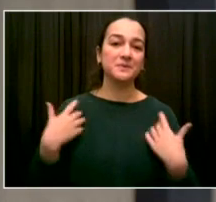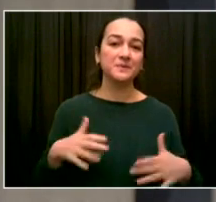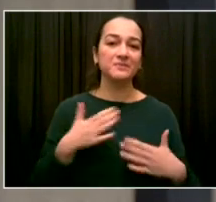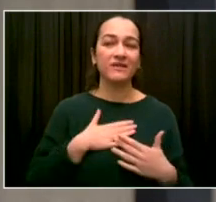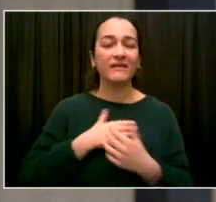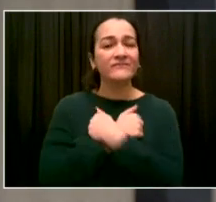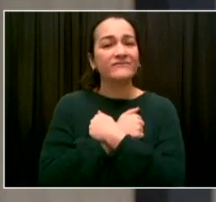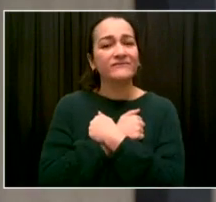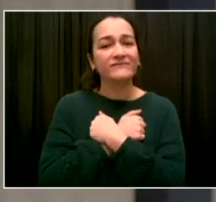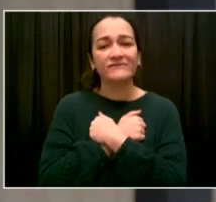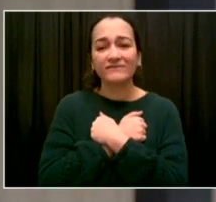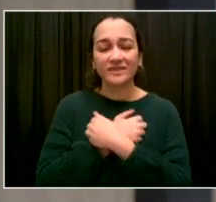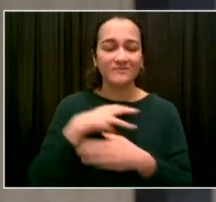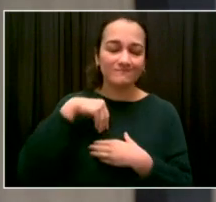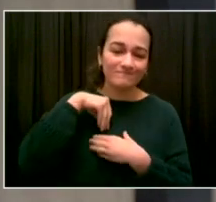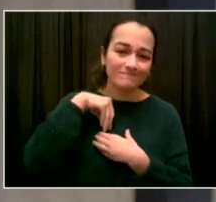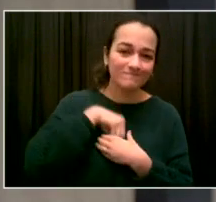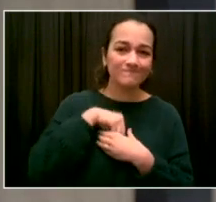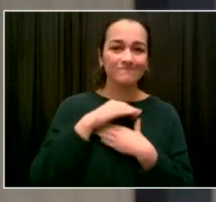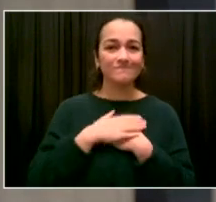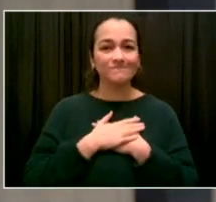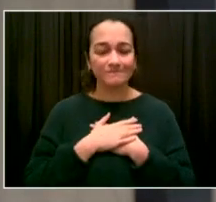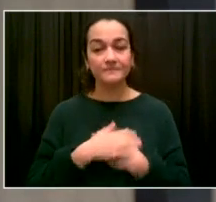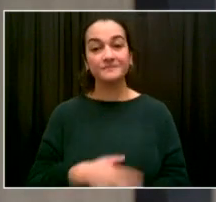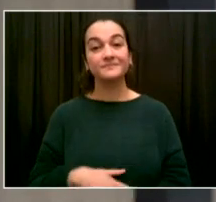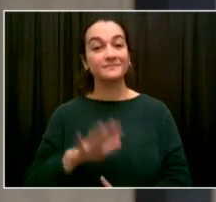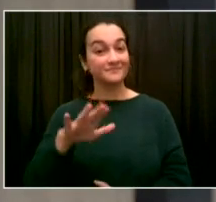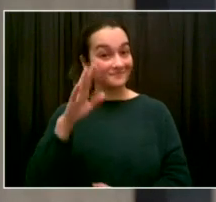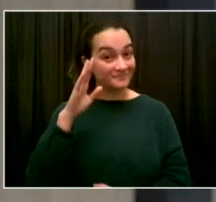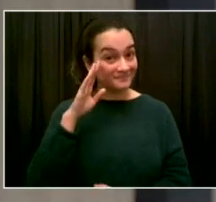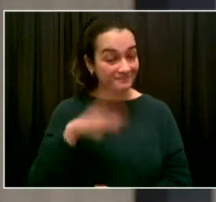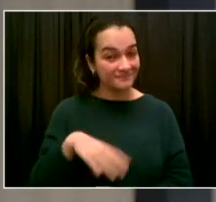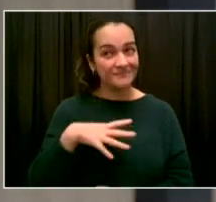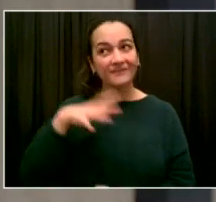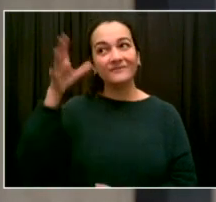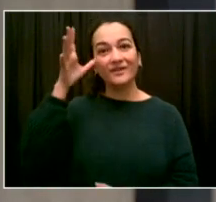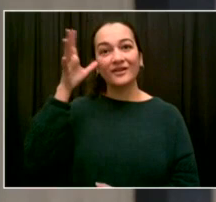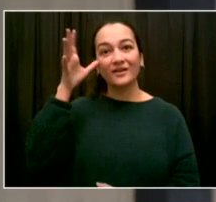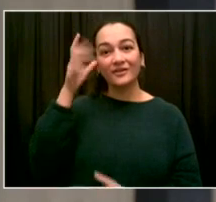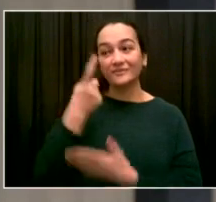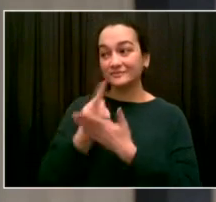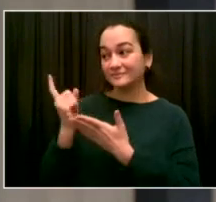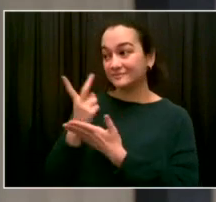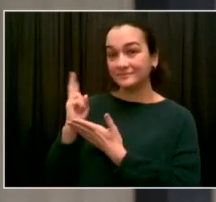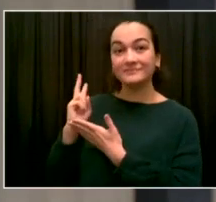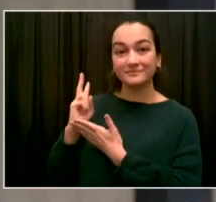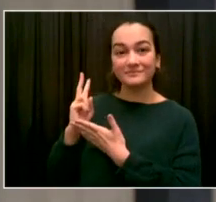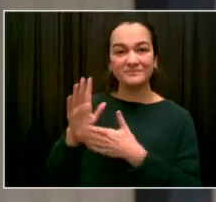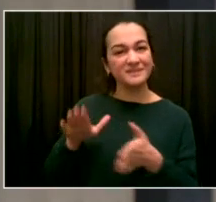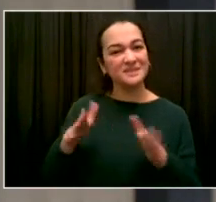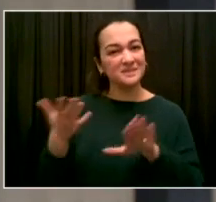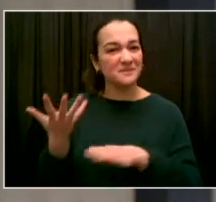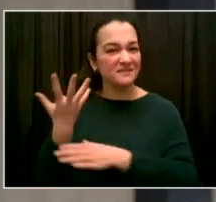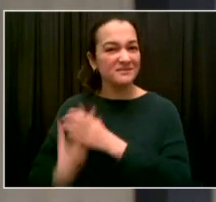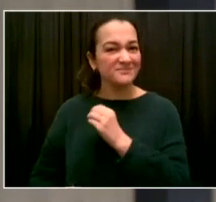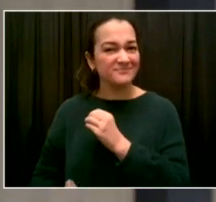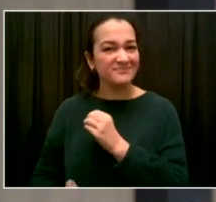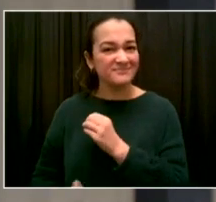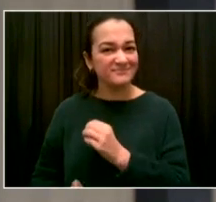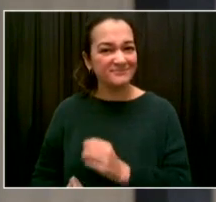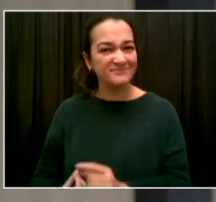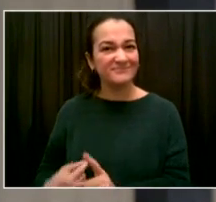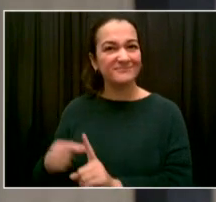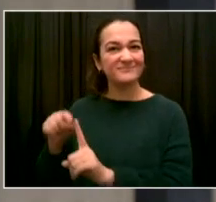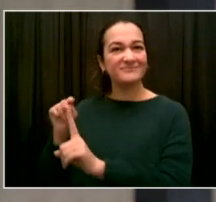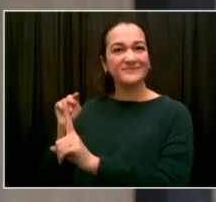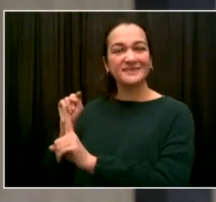job. He would pace the floor Sunday nights at 2 a.m., but he never complained. And he taught us things not so much by